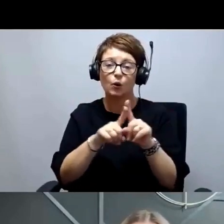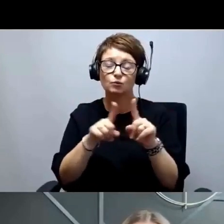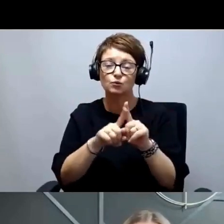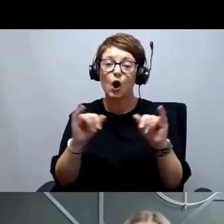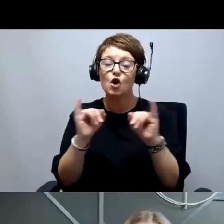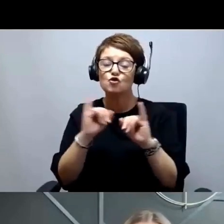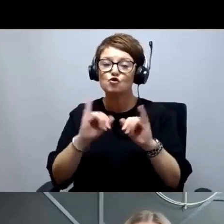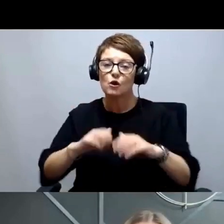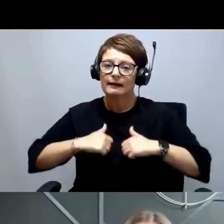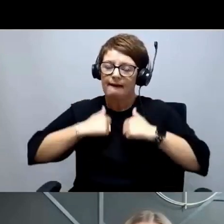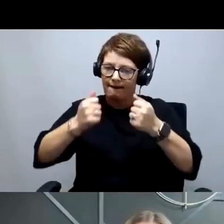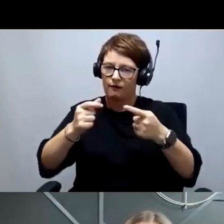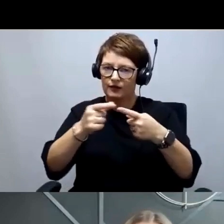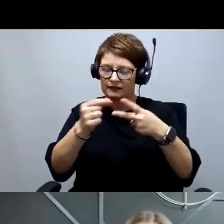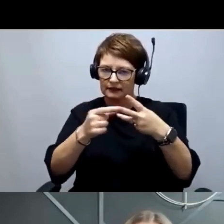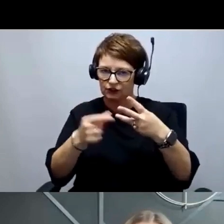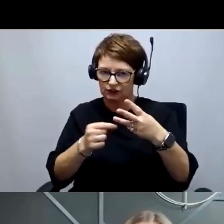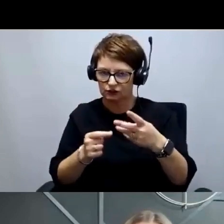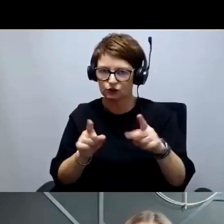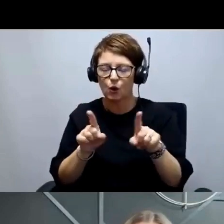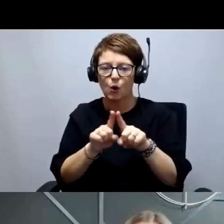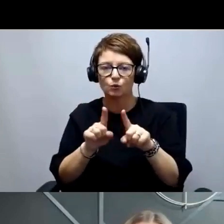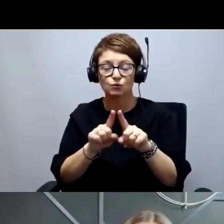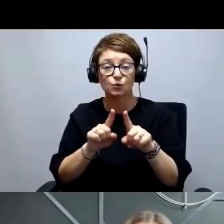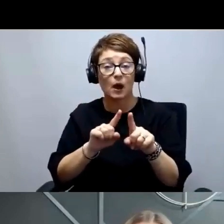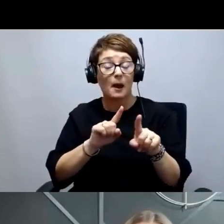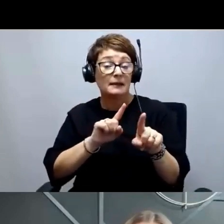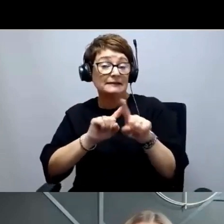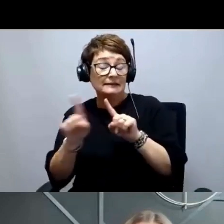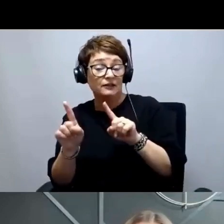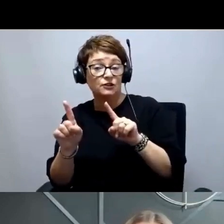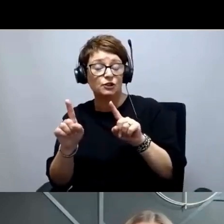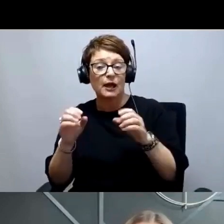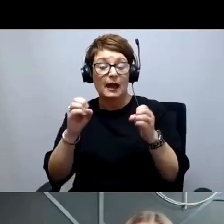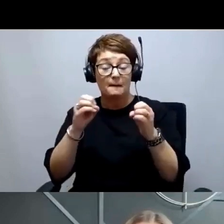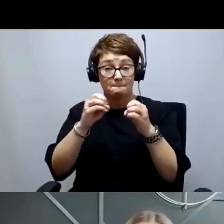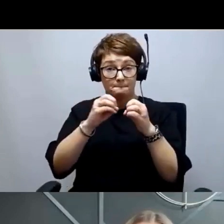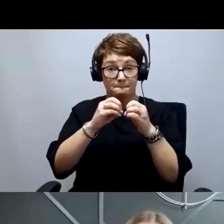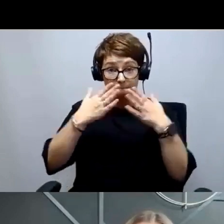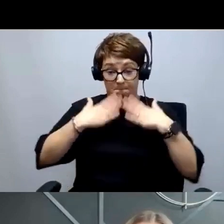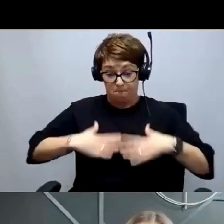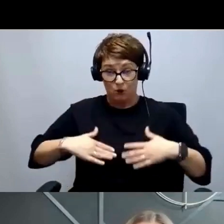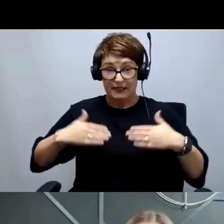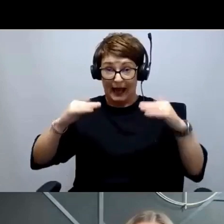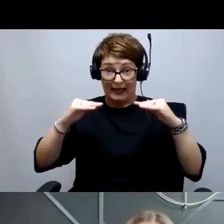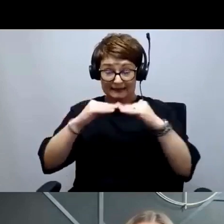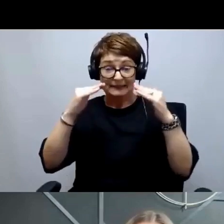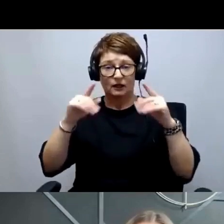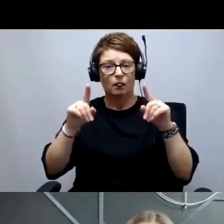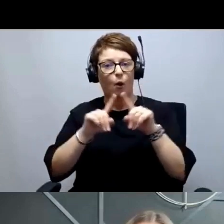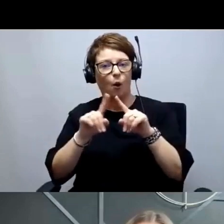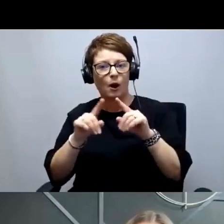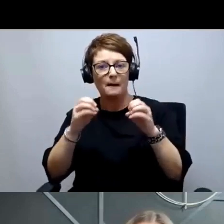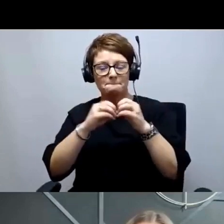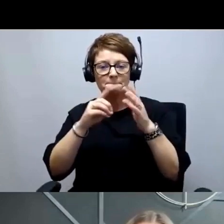conditions and the difference between body identical and bio-identical HRT. That's quite a specialist one, but I don't know if